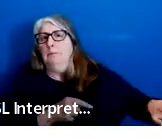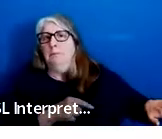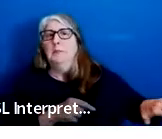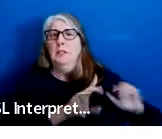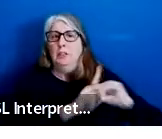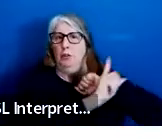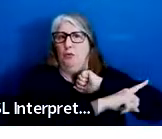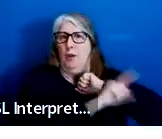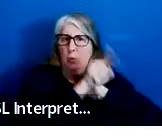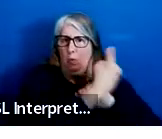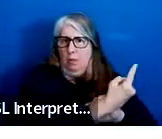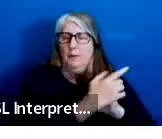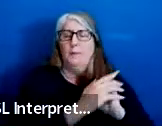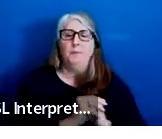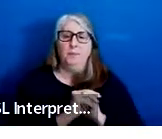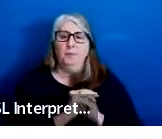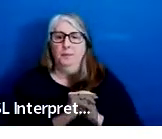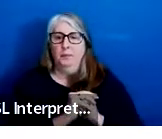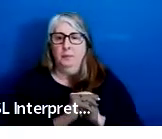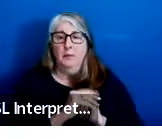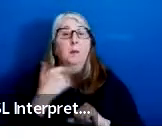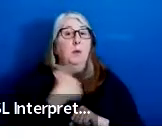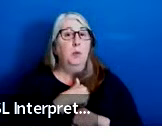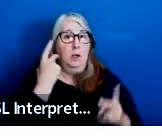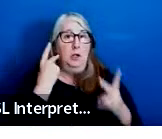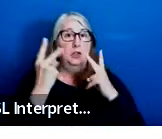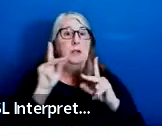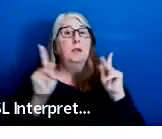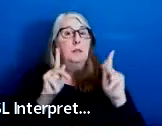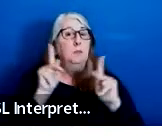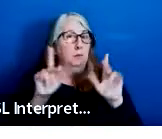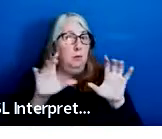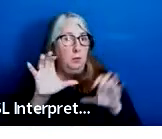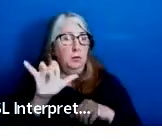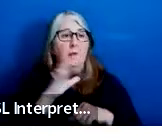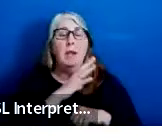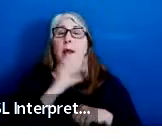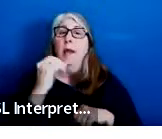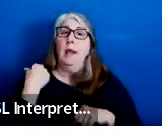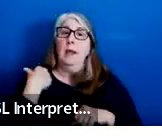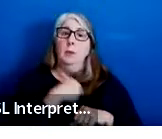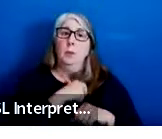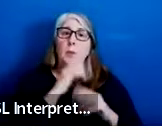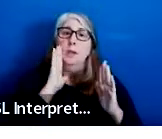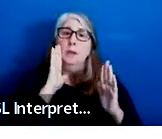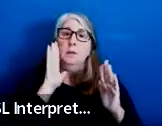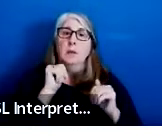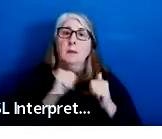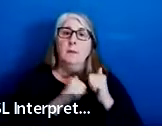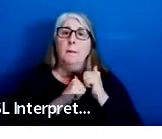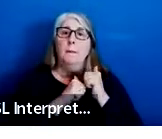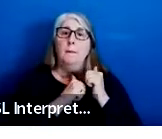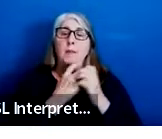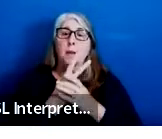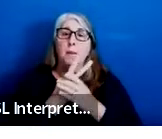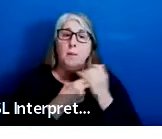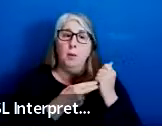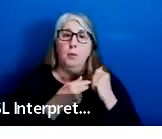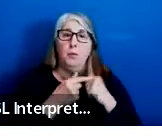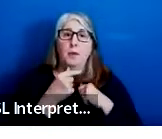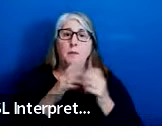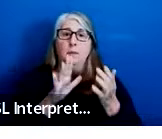world. But we are seeing folks move on that. And we also expect that both the green guides from the